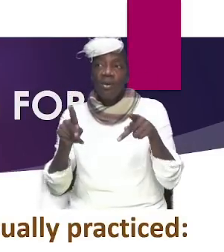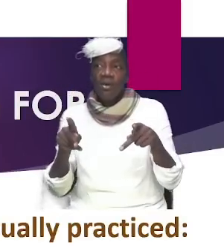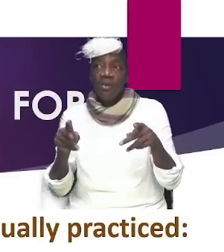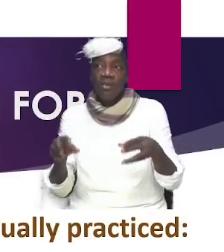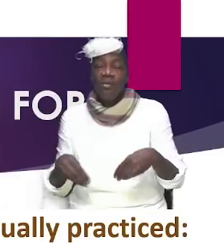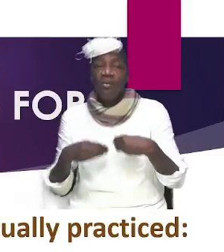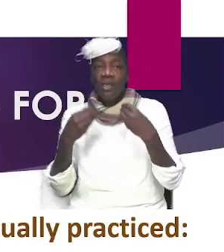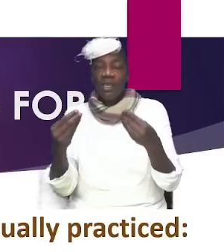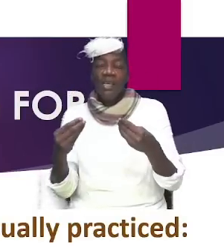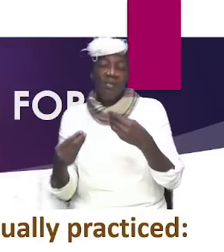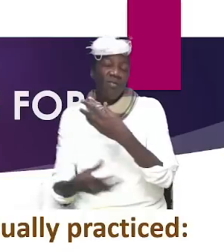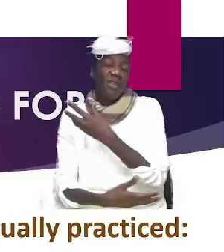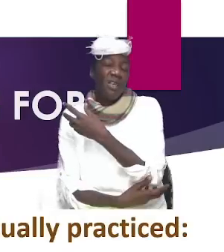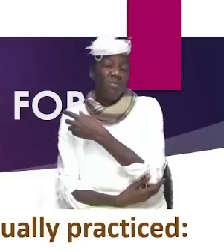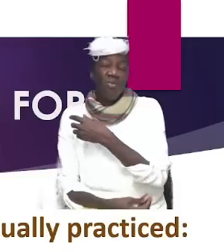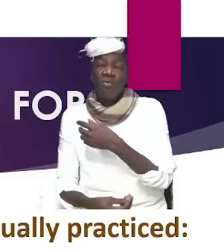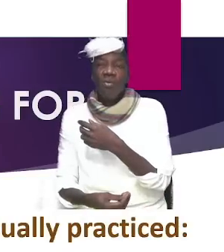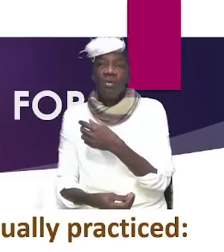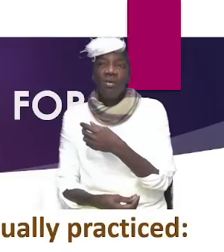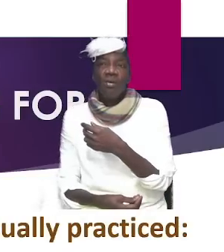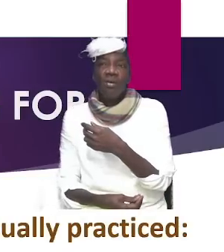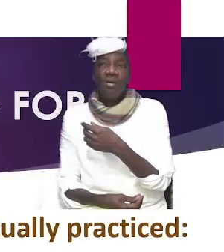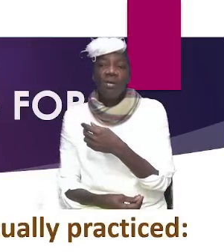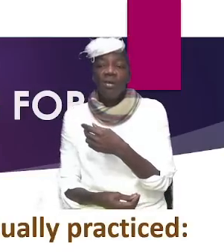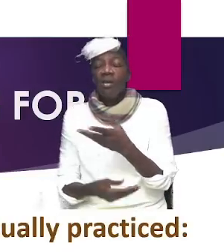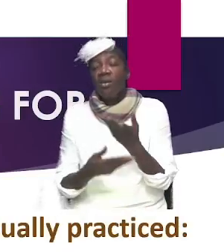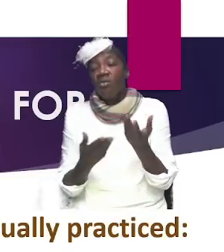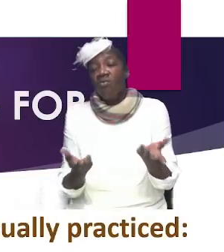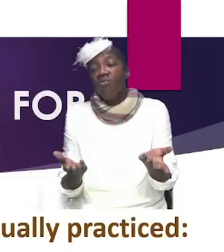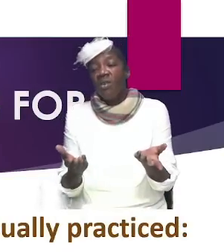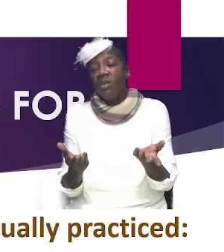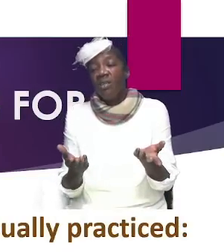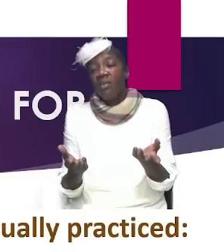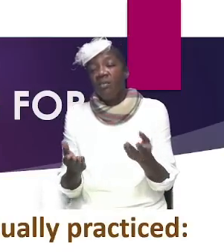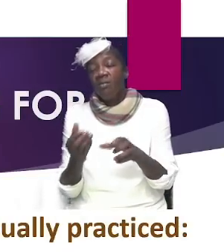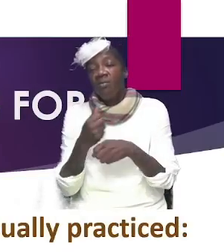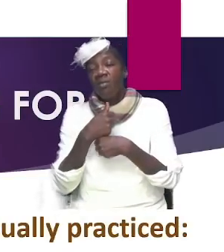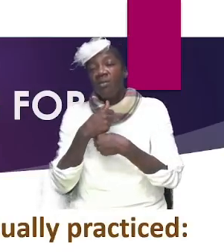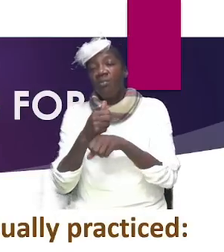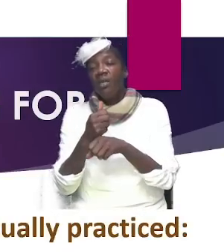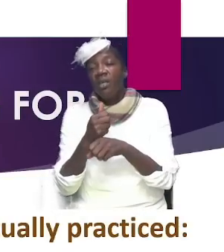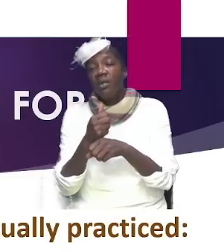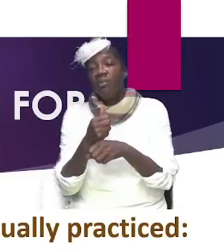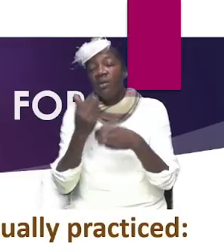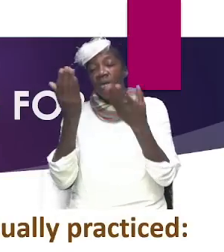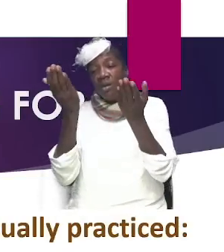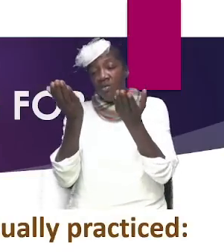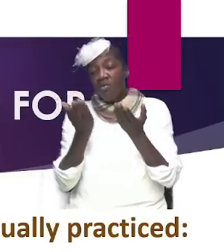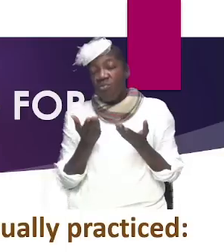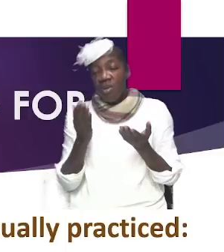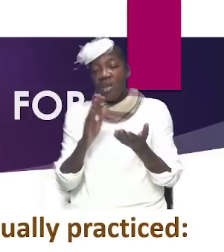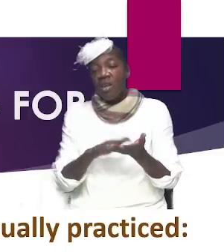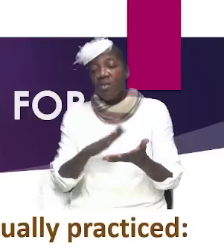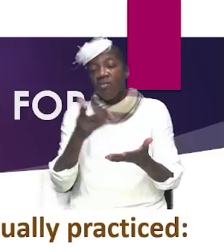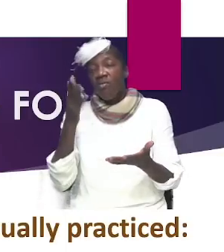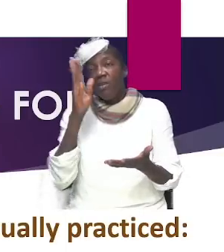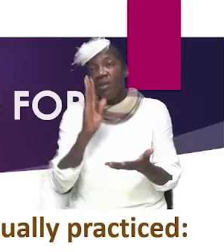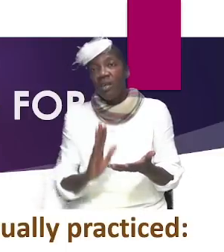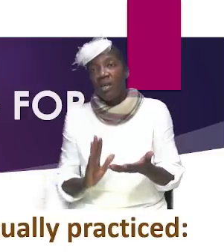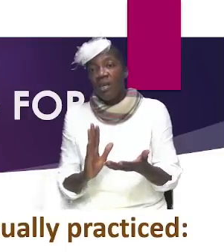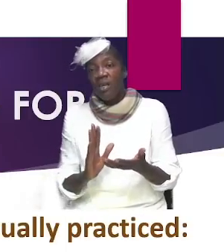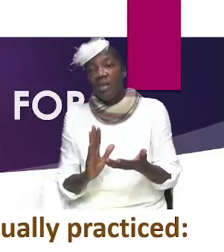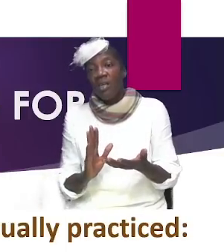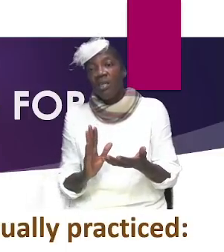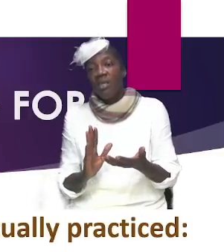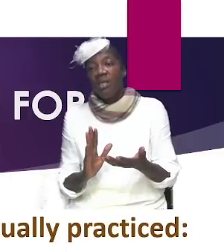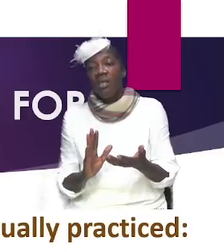gives to the poor and all of that. And what was set up that should have brought glory to God was